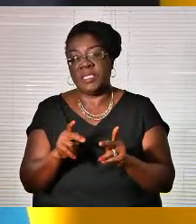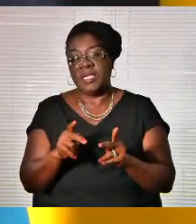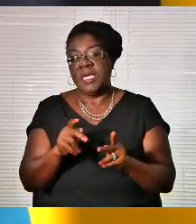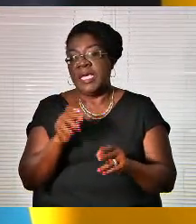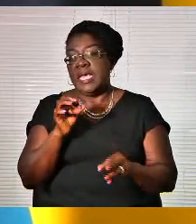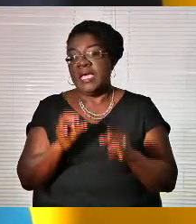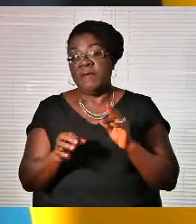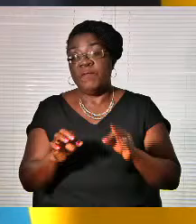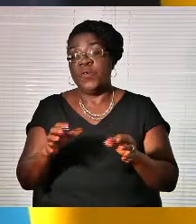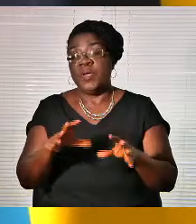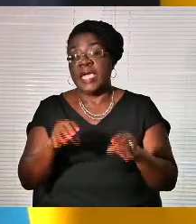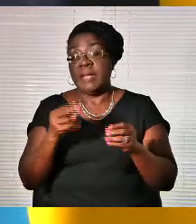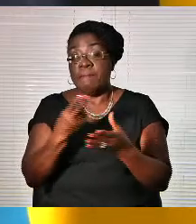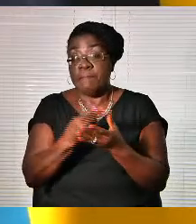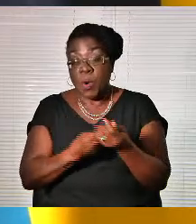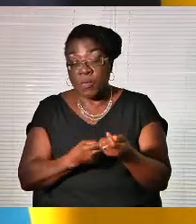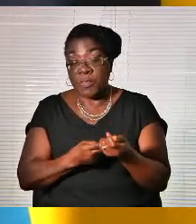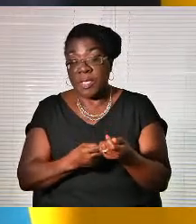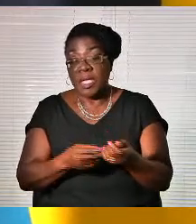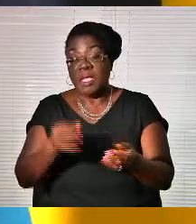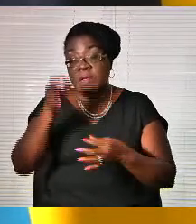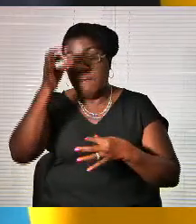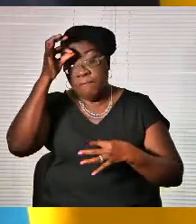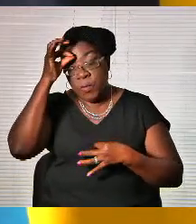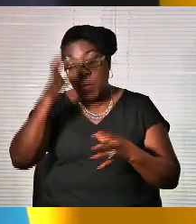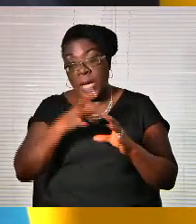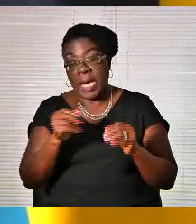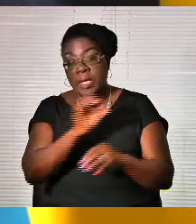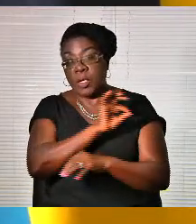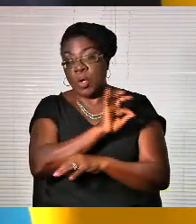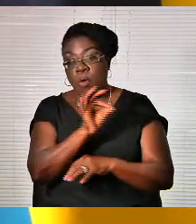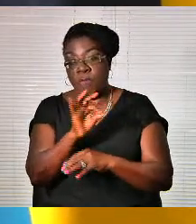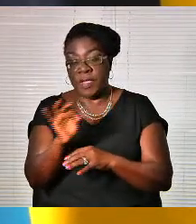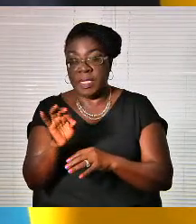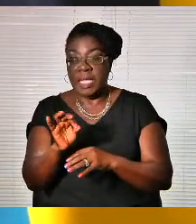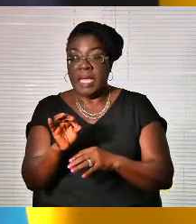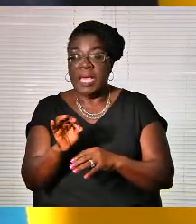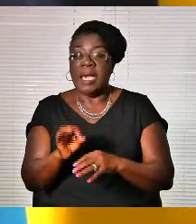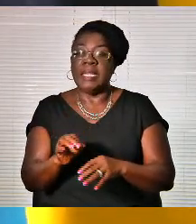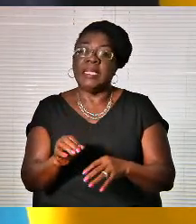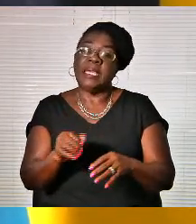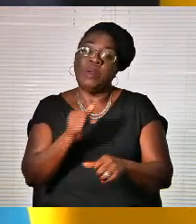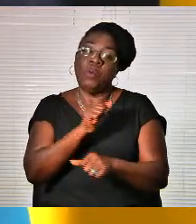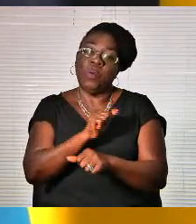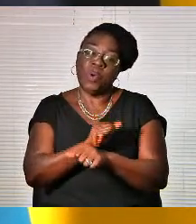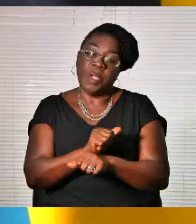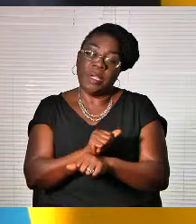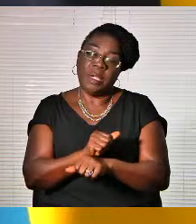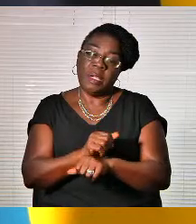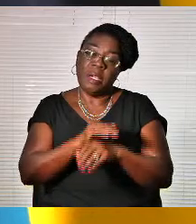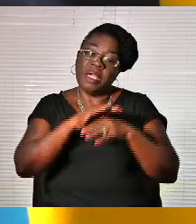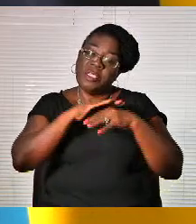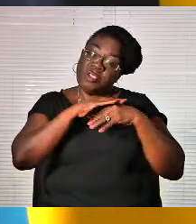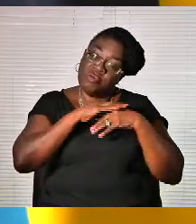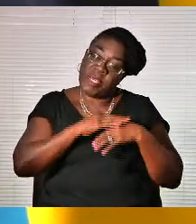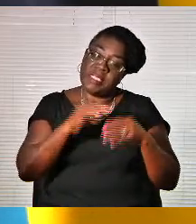and it can overwhelm an already taxed health system and